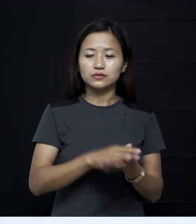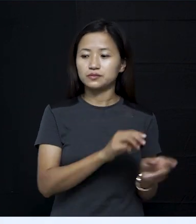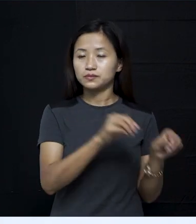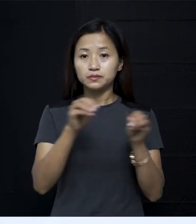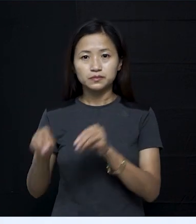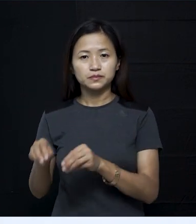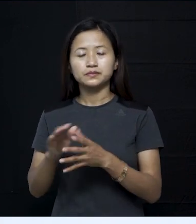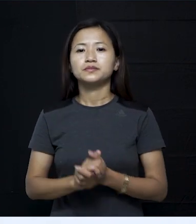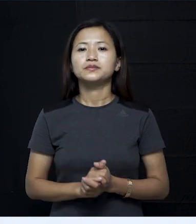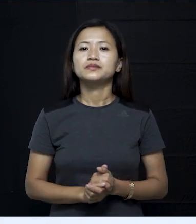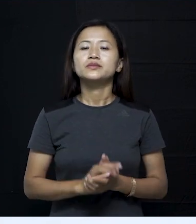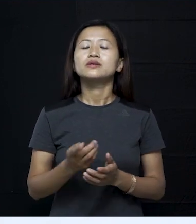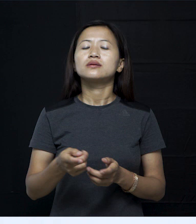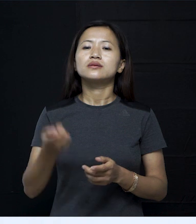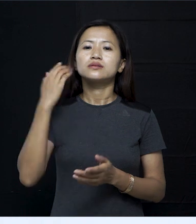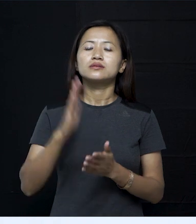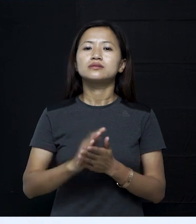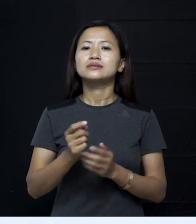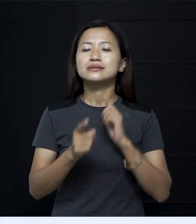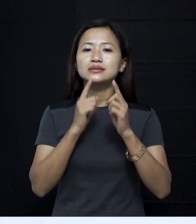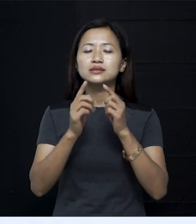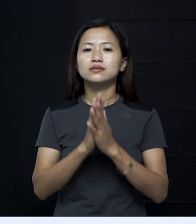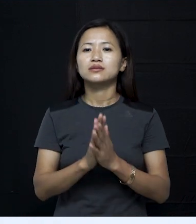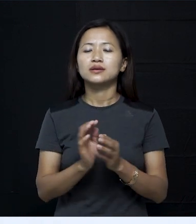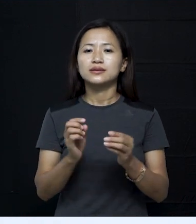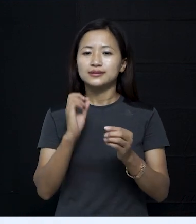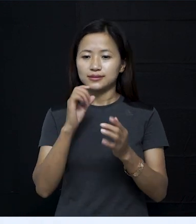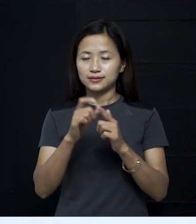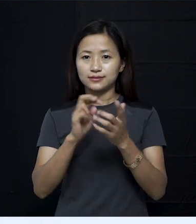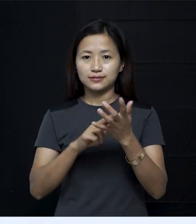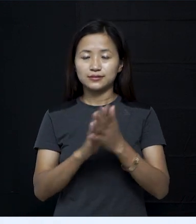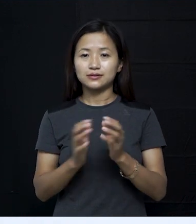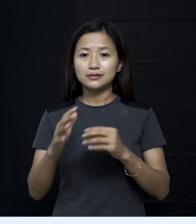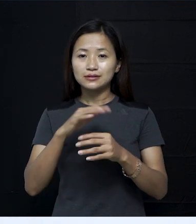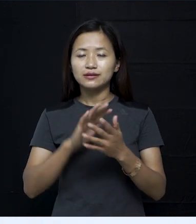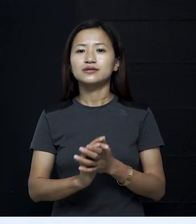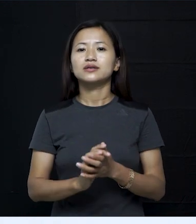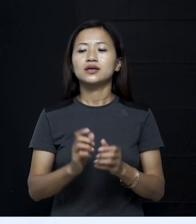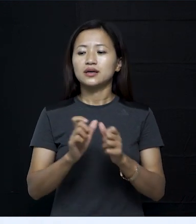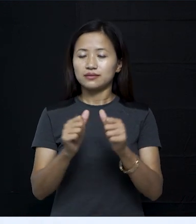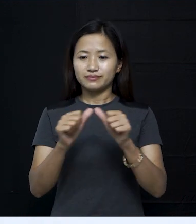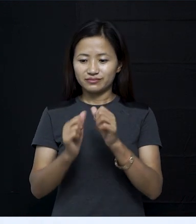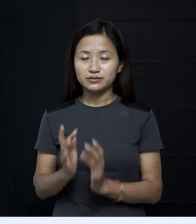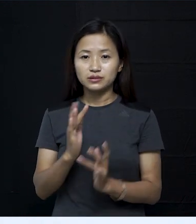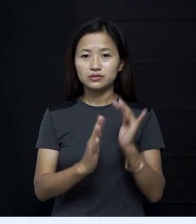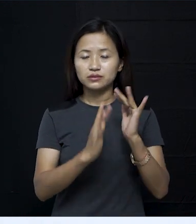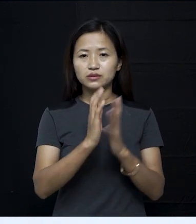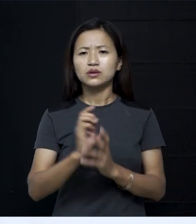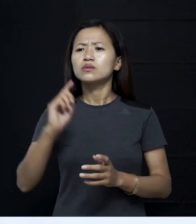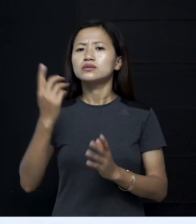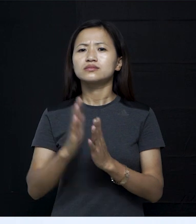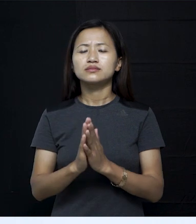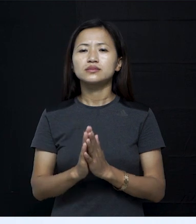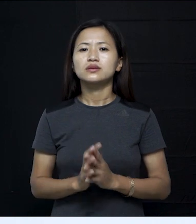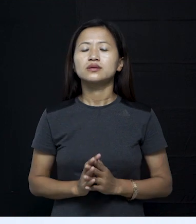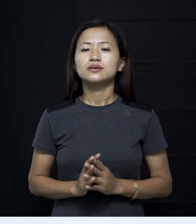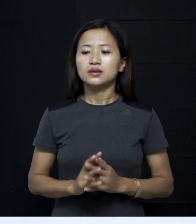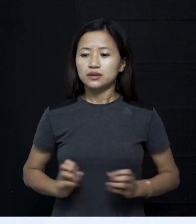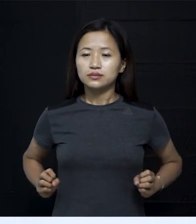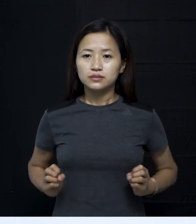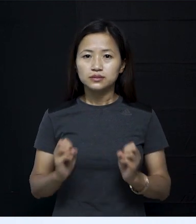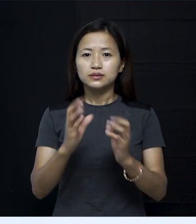also discussed that later on they came to discover agriculture, isn't it? And once they discovered agriculture, what happened was